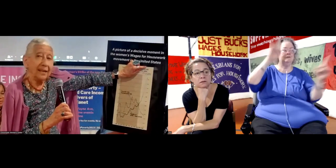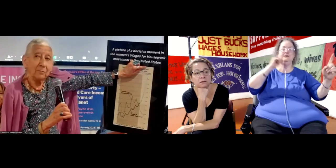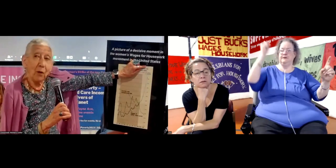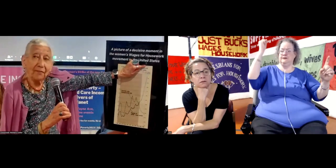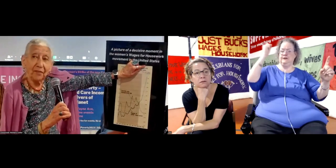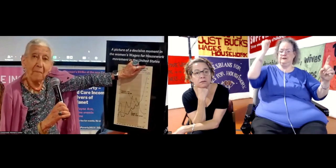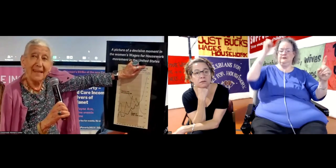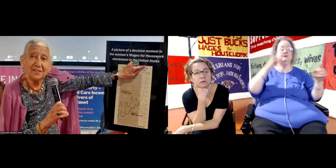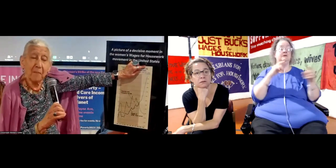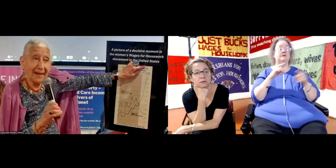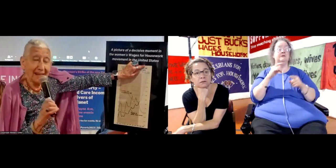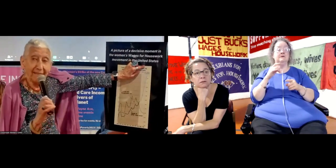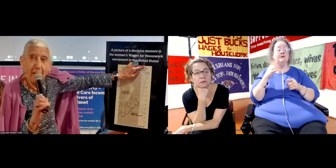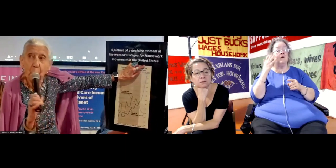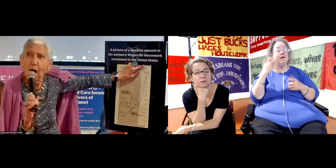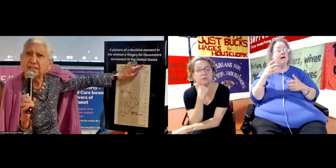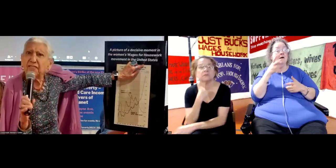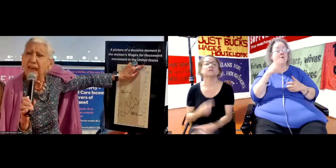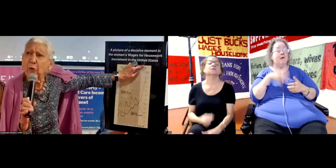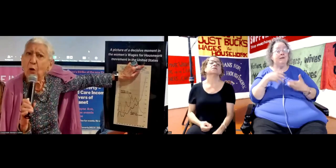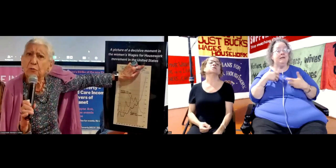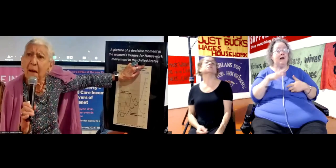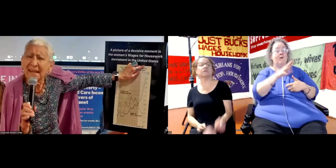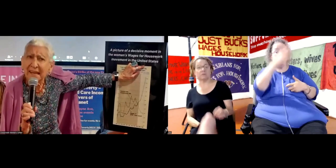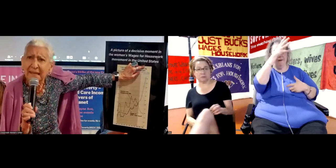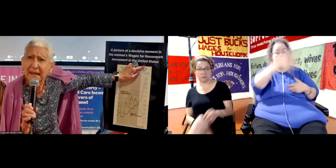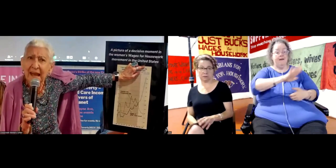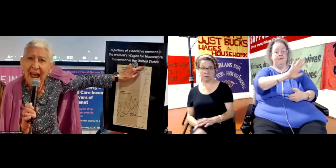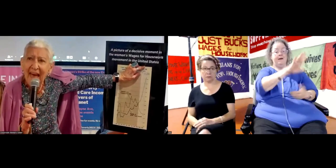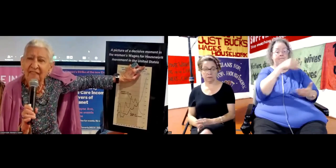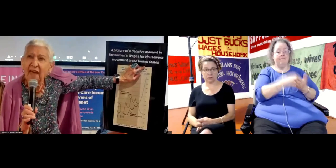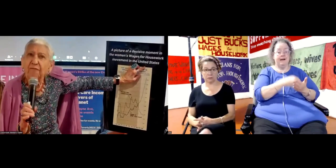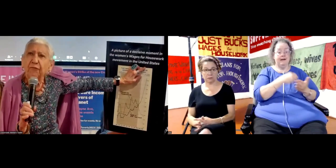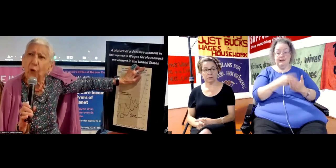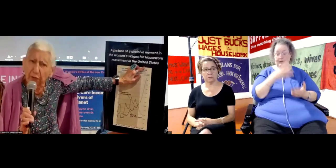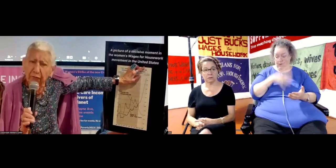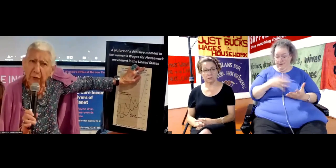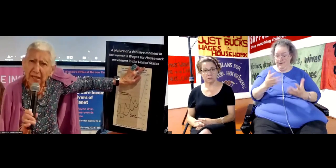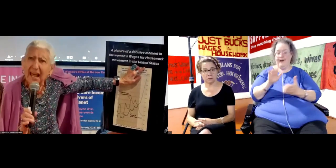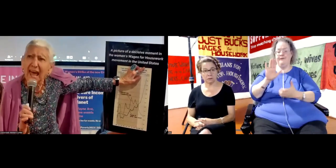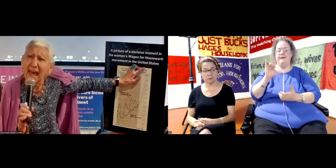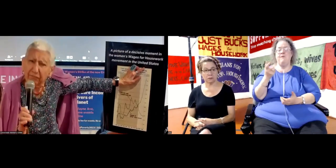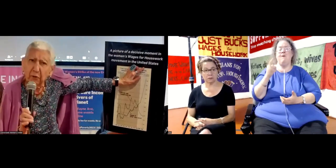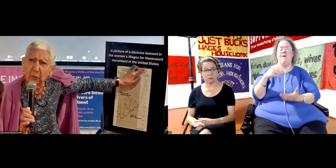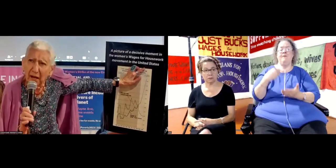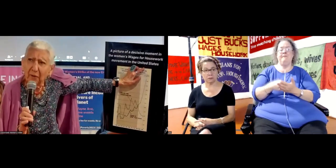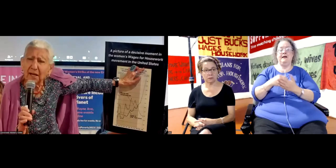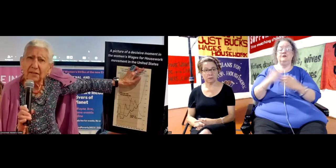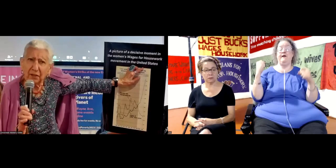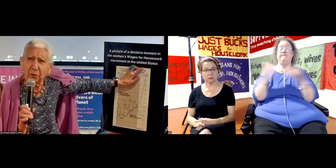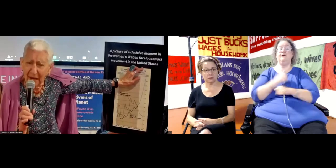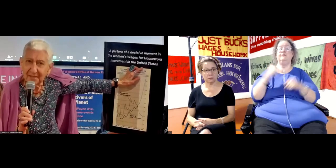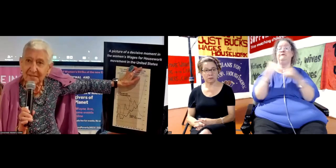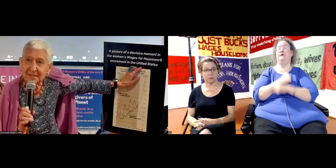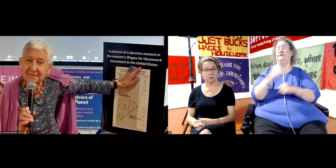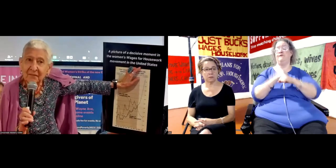They didn't want the men's money. They wanted their own money. And they fought for it everywhere in